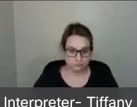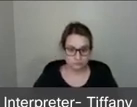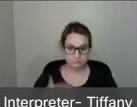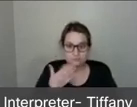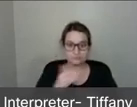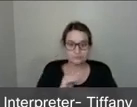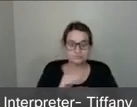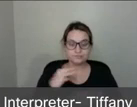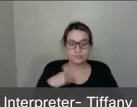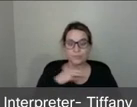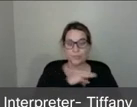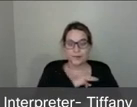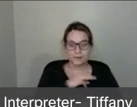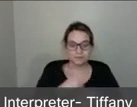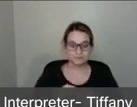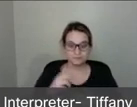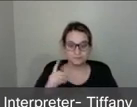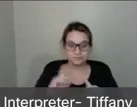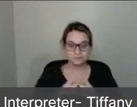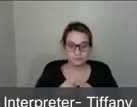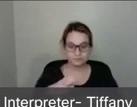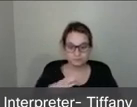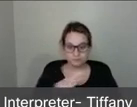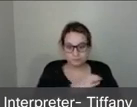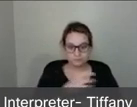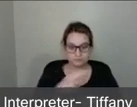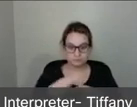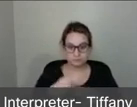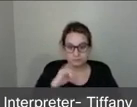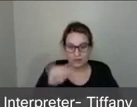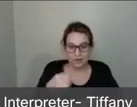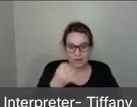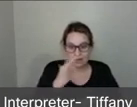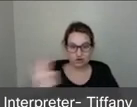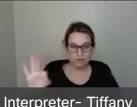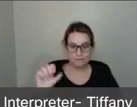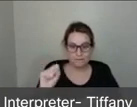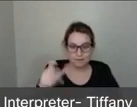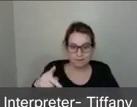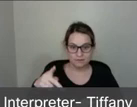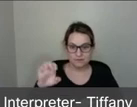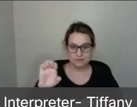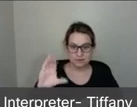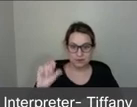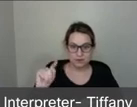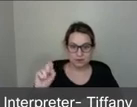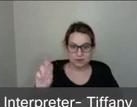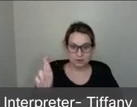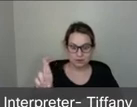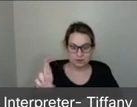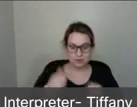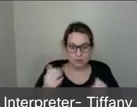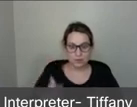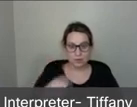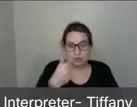Good evening, members of the Redistricting Commission. My name is Jeff Spector. I am a resident of